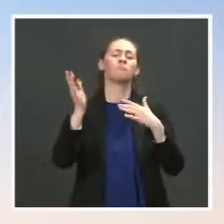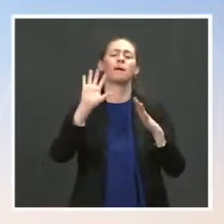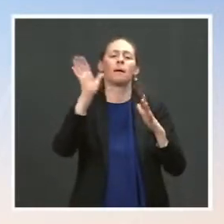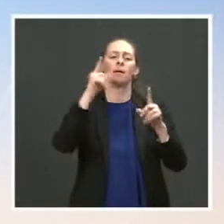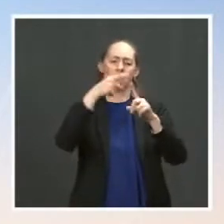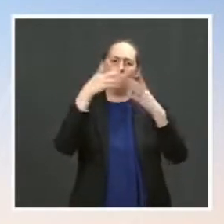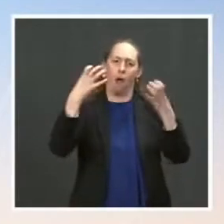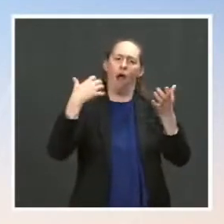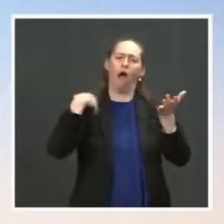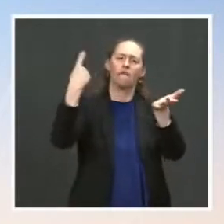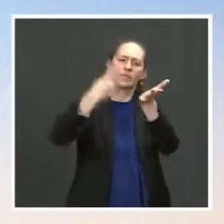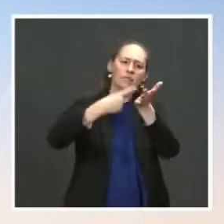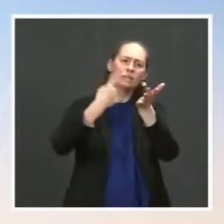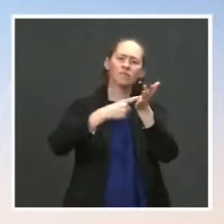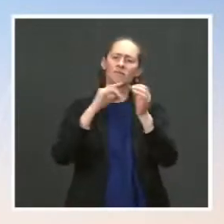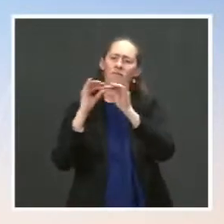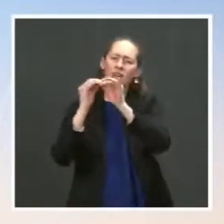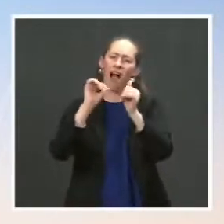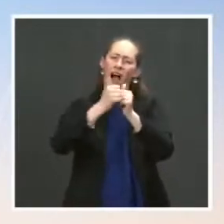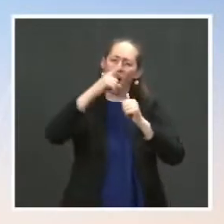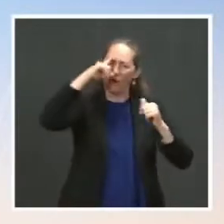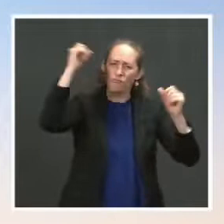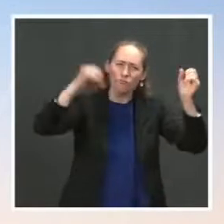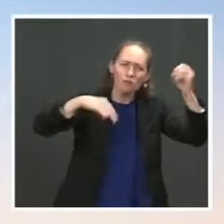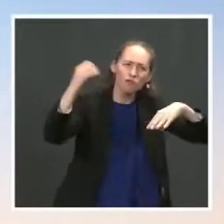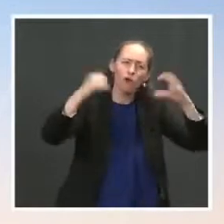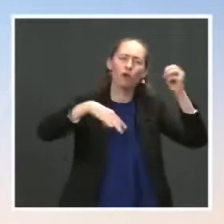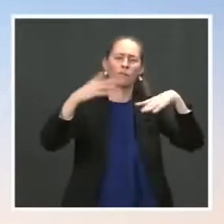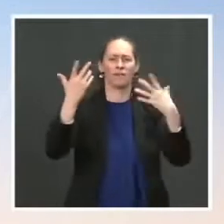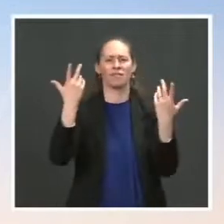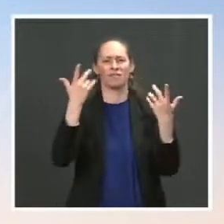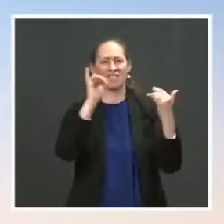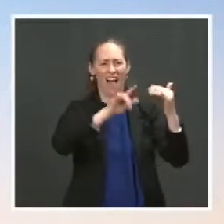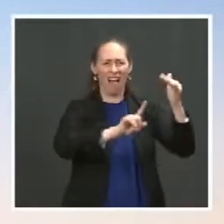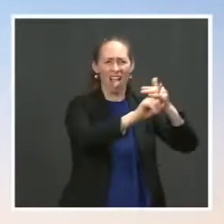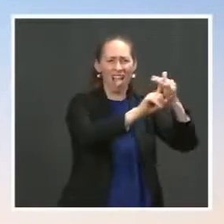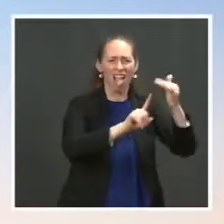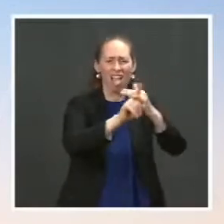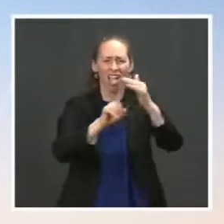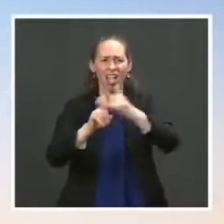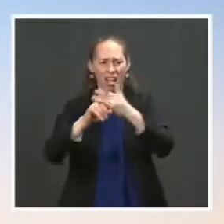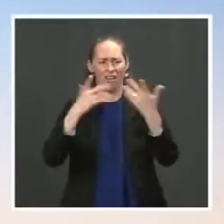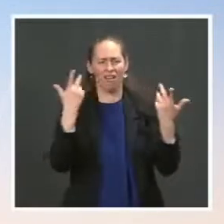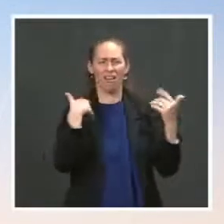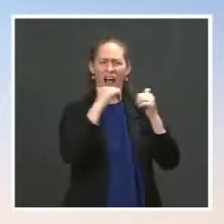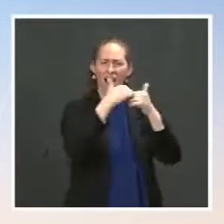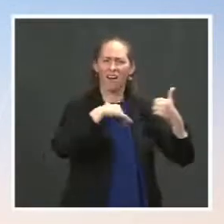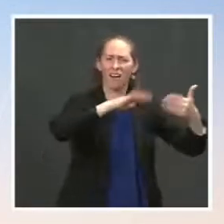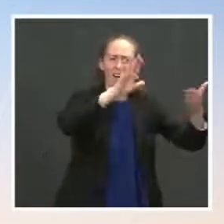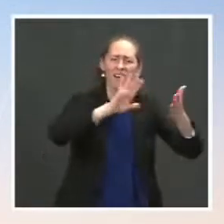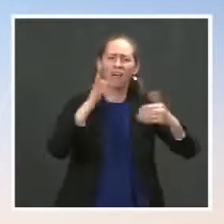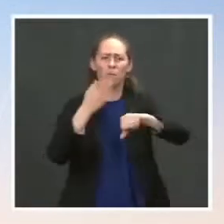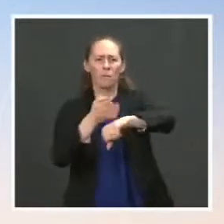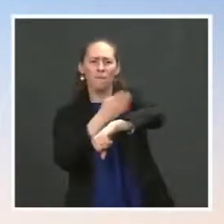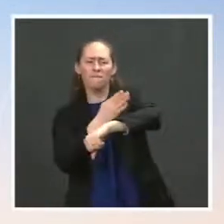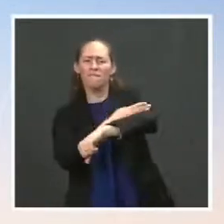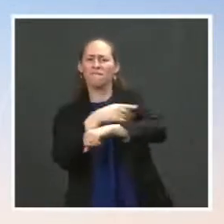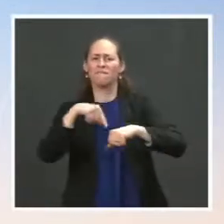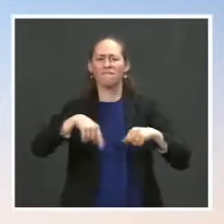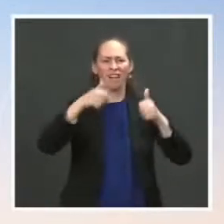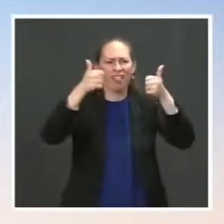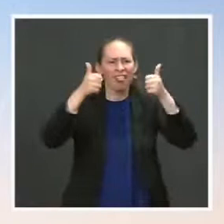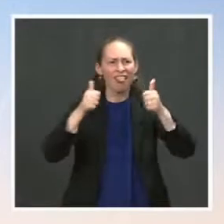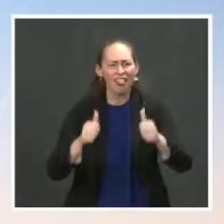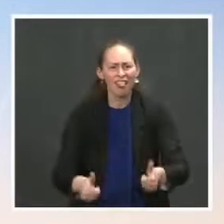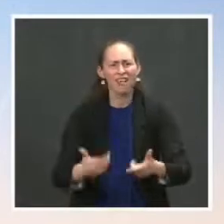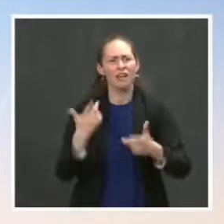about how we can work together to address our nation's outdated infrastructure and rebuilding our workforce for the